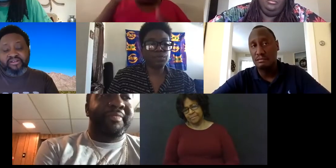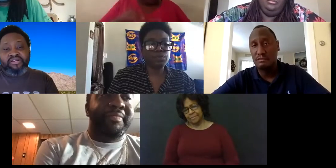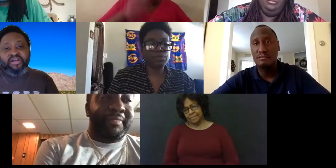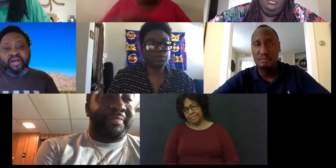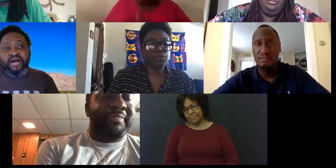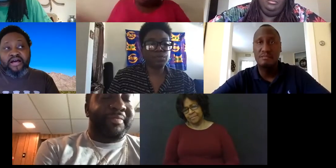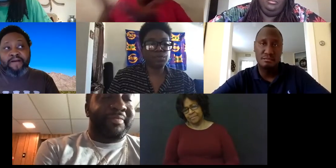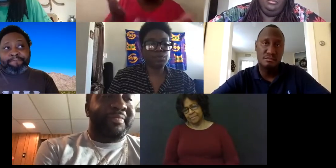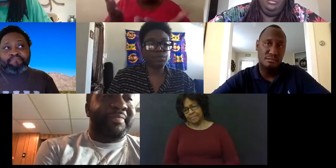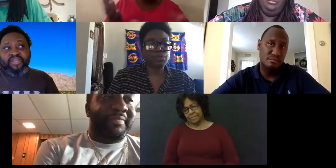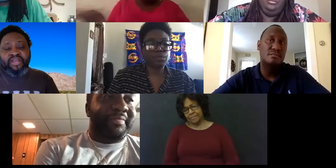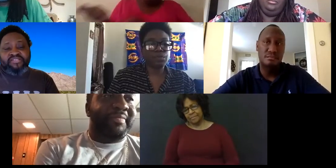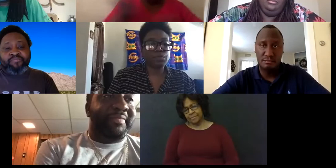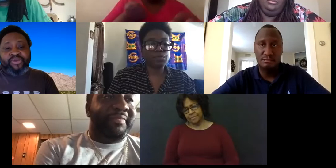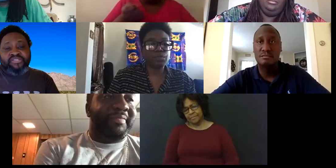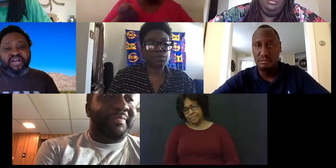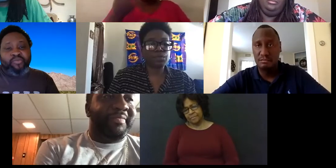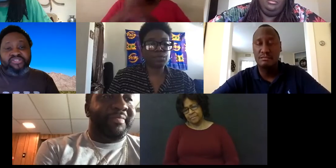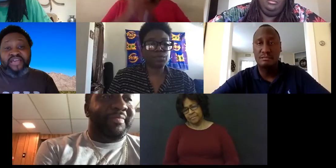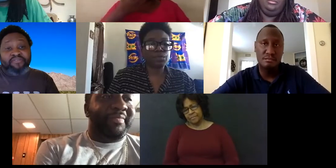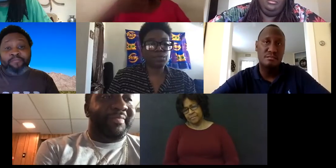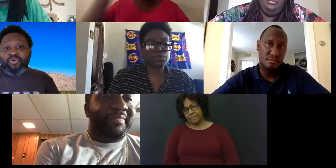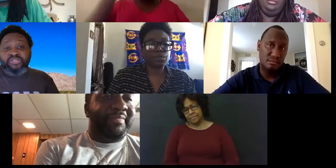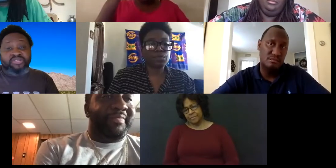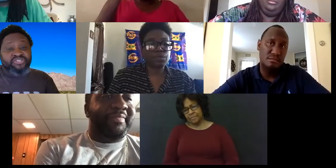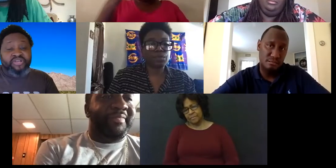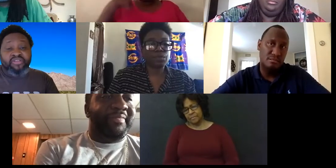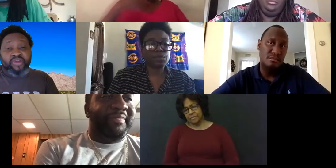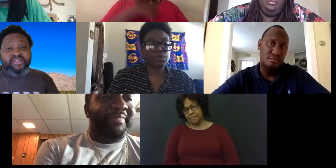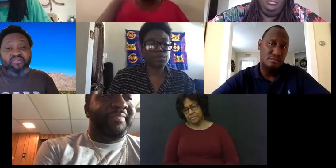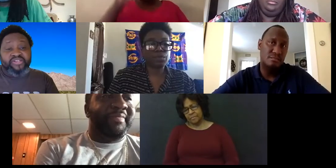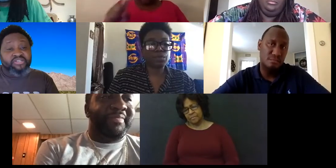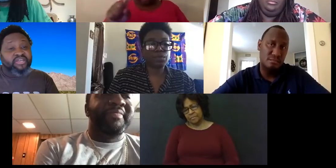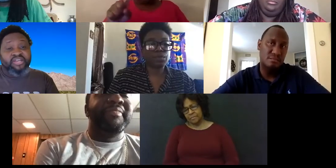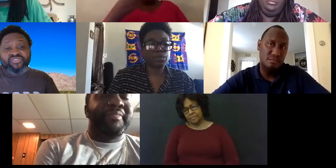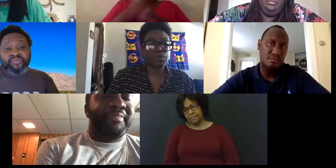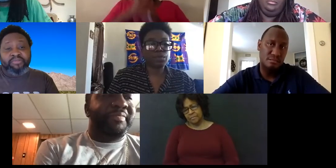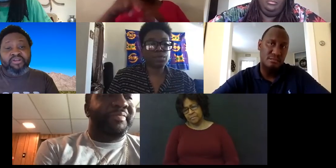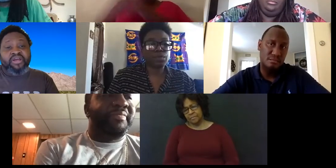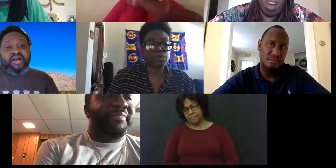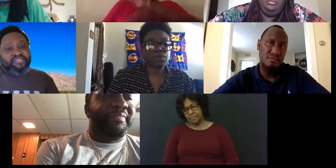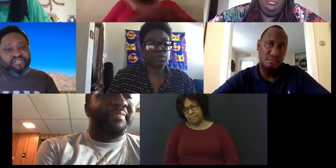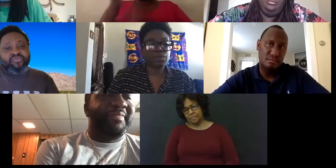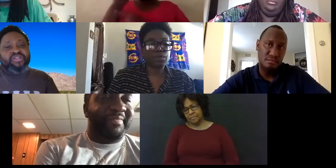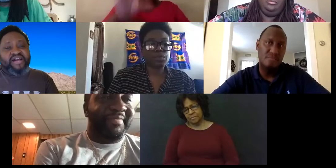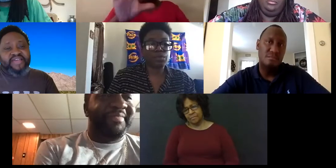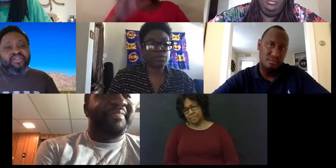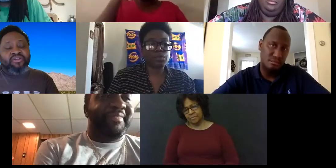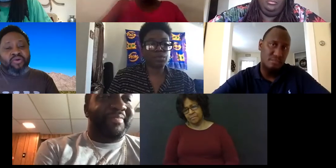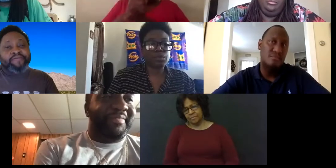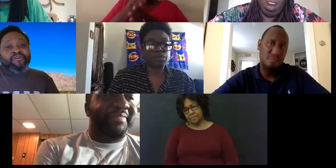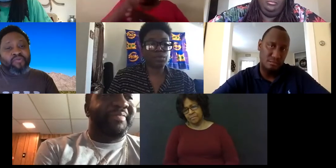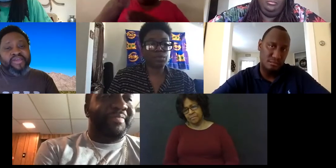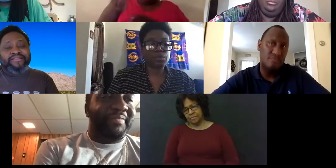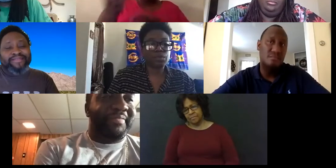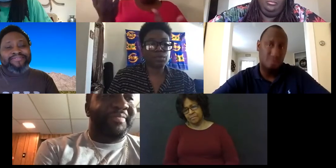better. And at some point in time, we just have to pull this country in the right direction, kicking and screaming until they realize, hey, you know